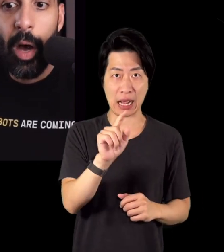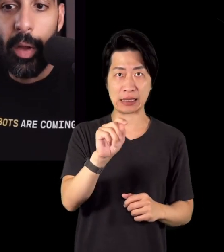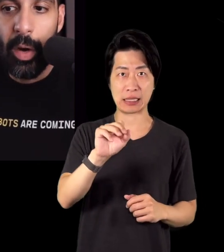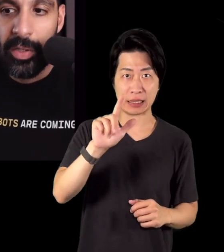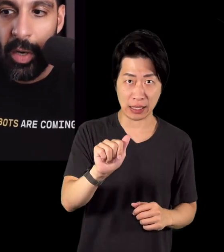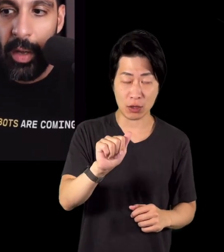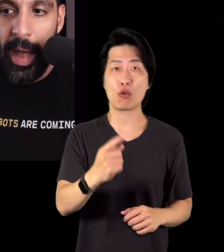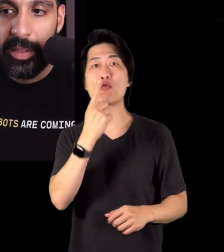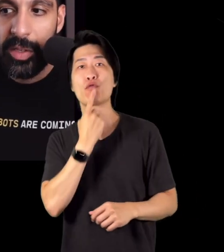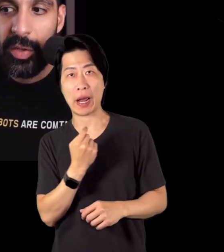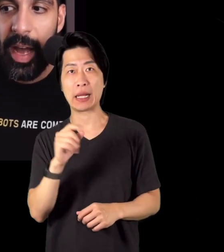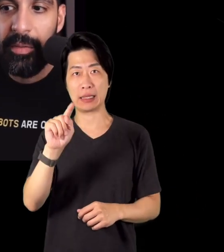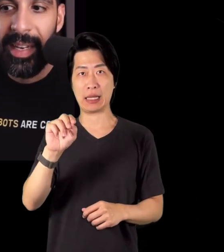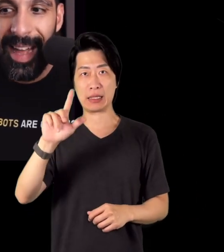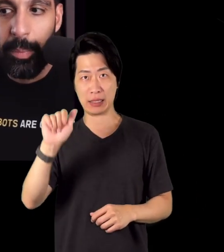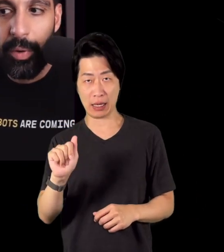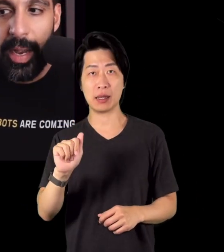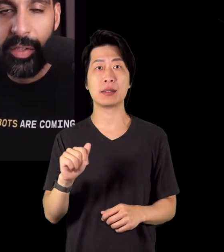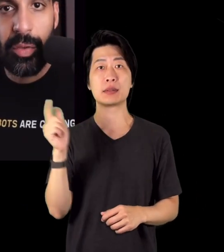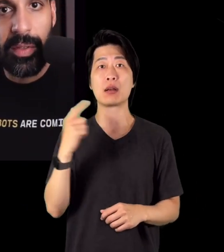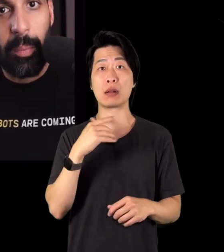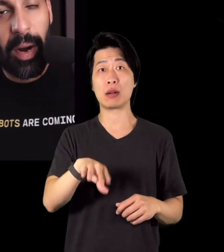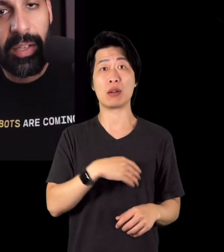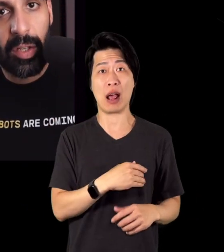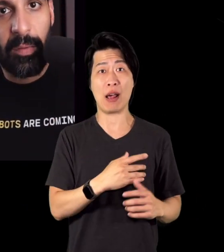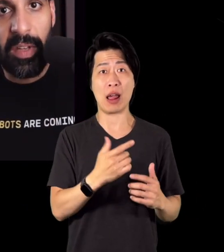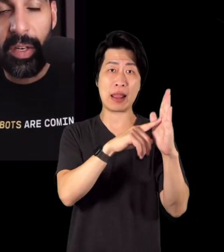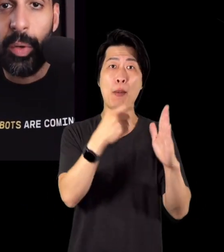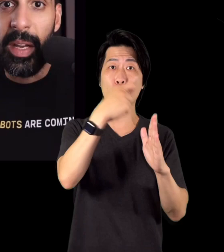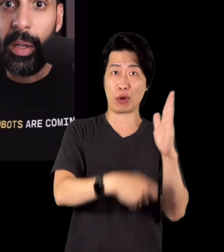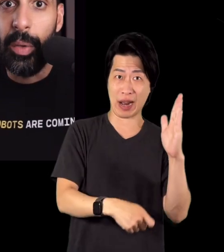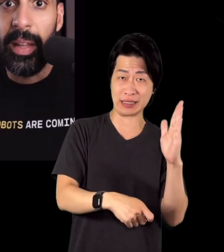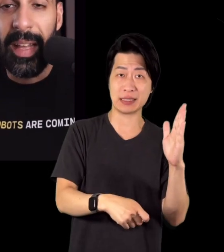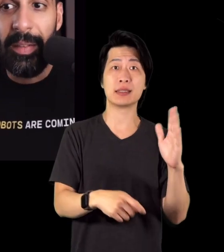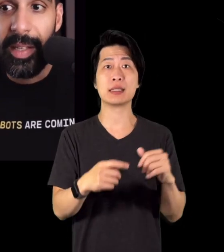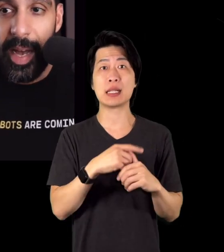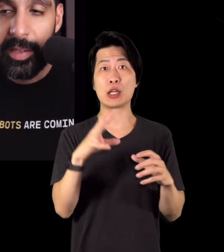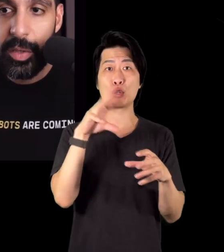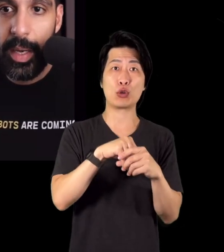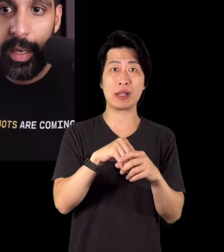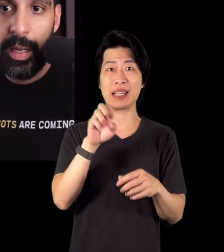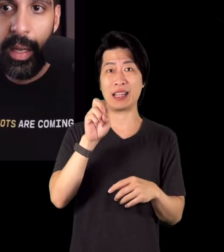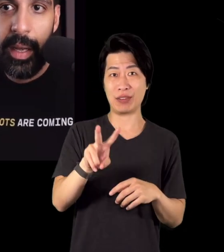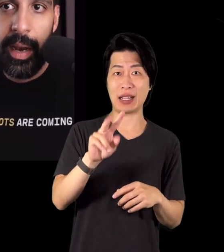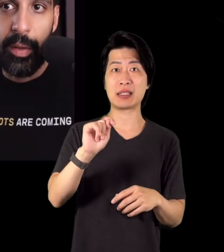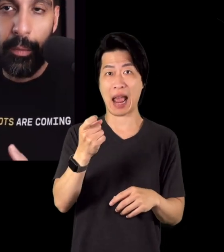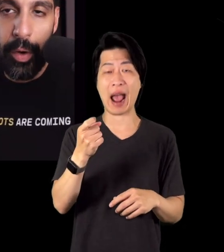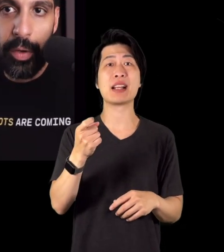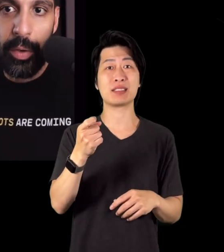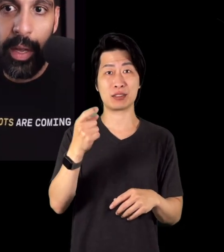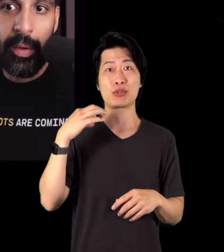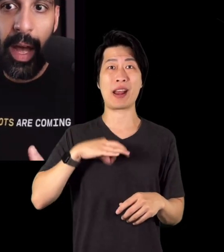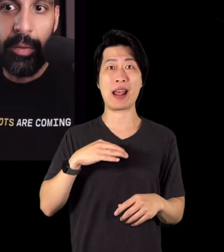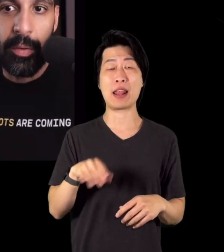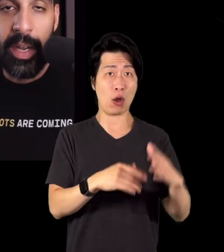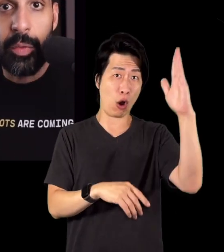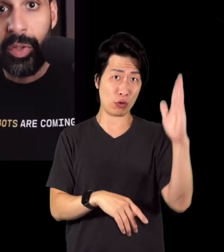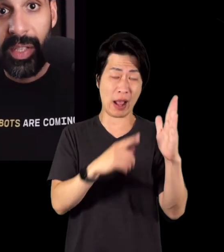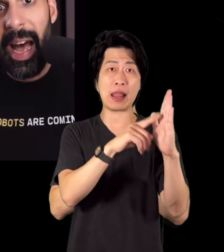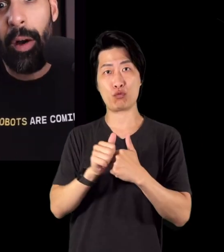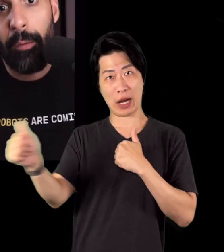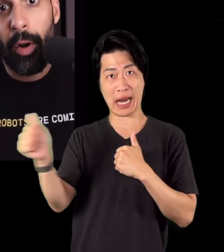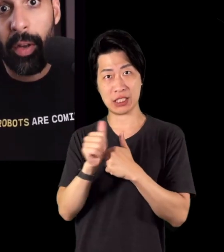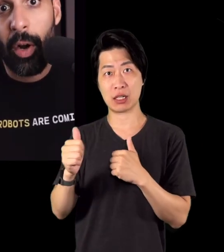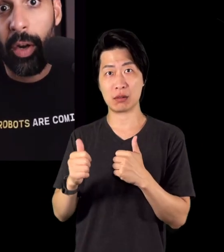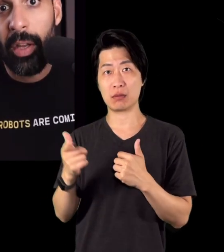Teslas. On the horizontal axis, you have the net price, so the price of the vehicle including the EV tax credit. And on the vertical line, you have the range, which